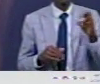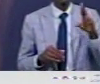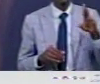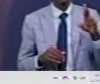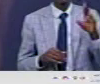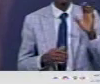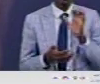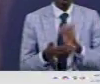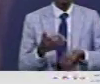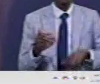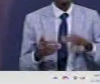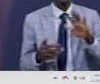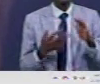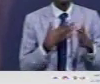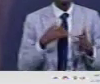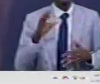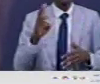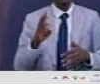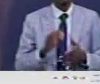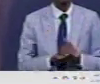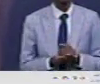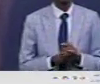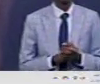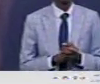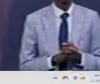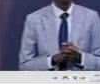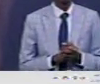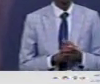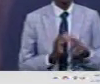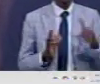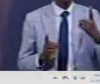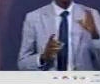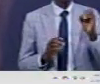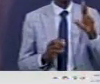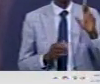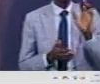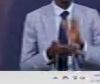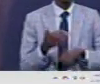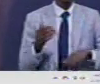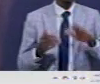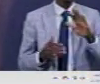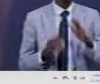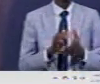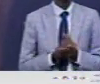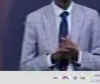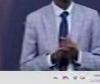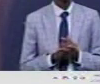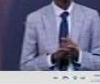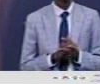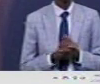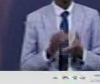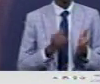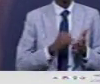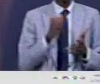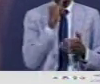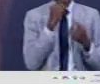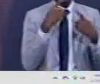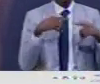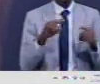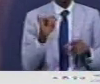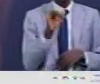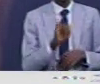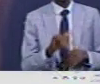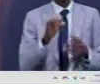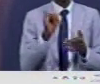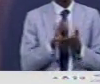5. It is reported commonly that there is fornication among you, and such fornication as is not so